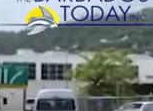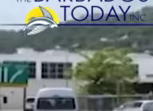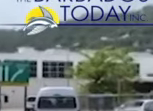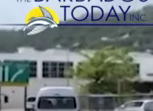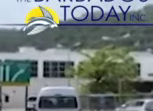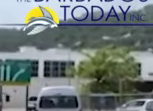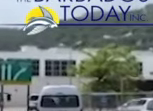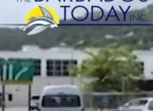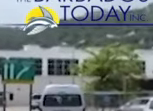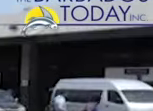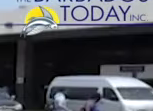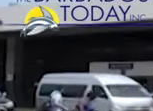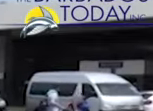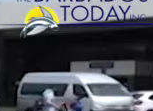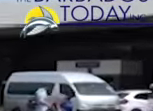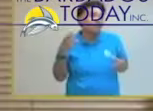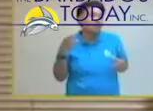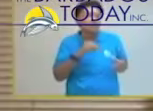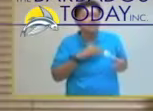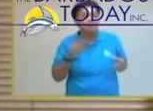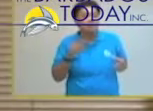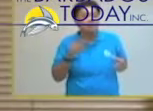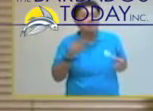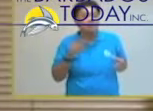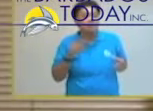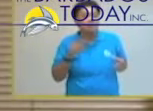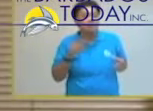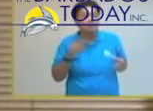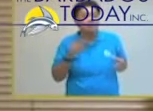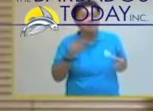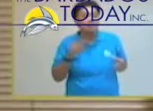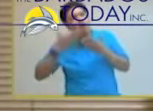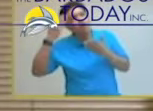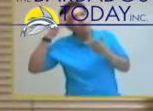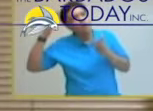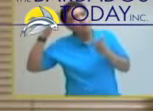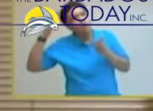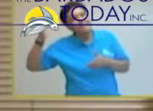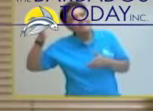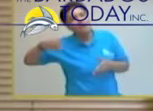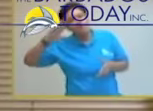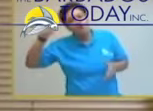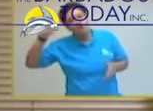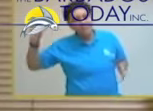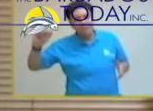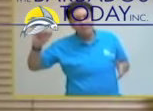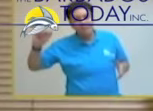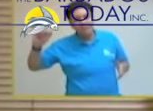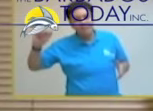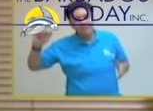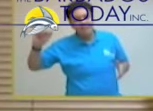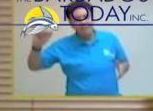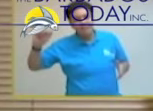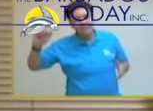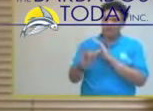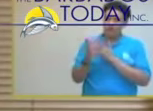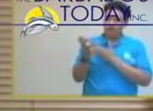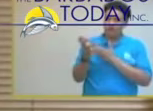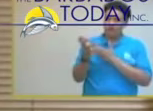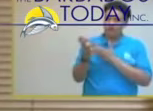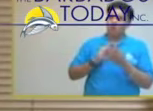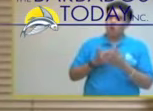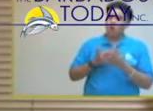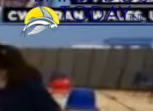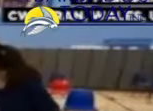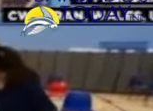birth, and passport numbers. Health Minister Dr. Christopher Tufton was pressed on Thursday to talk about the issue. However, he